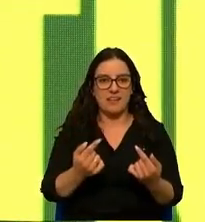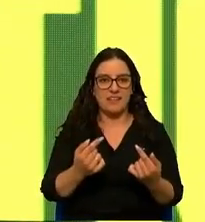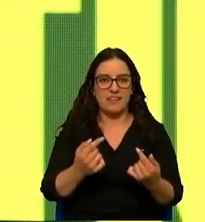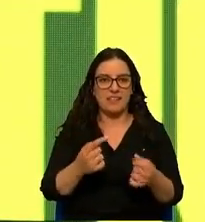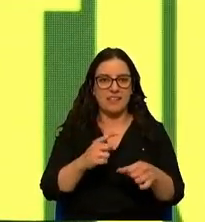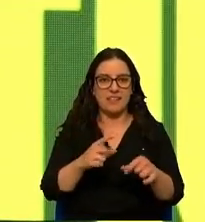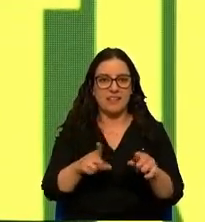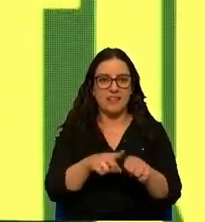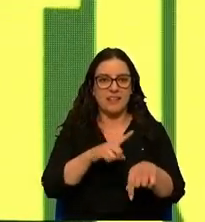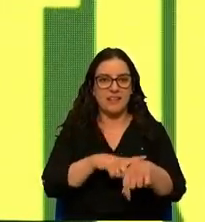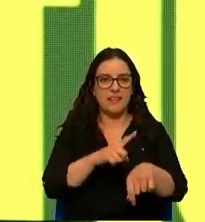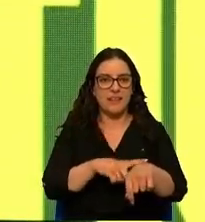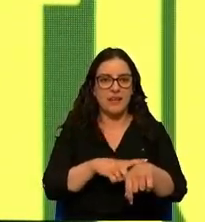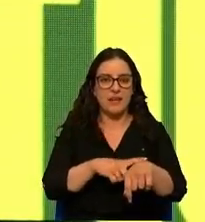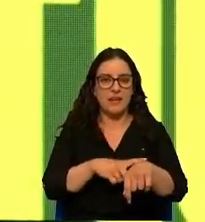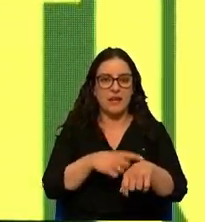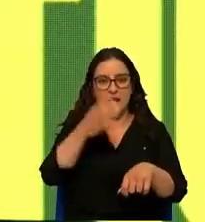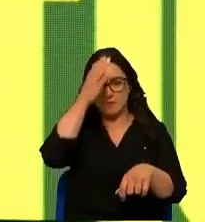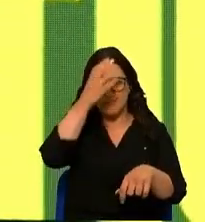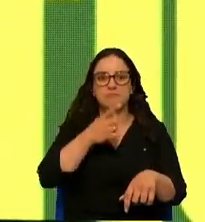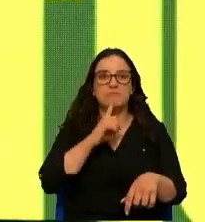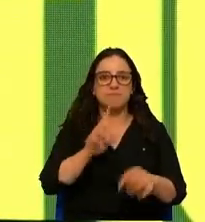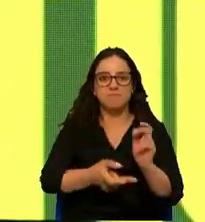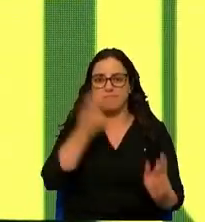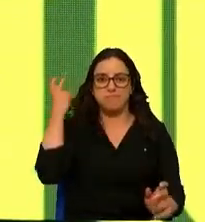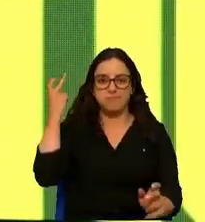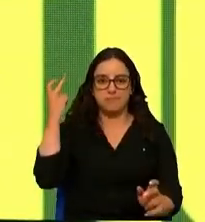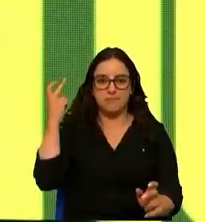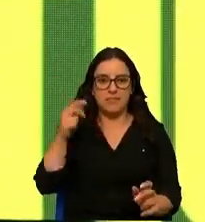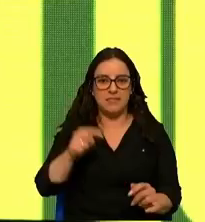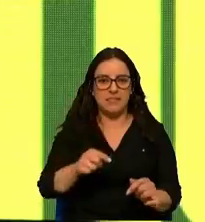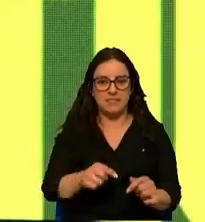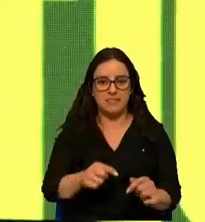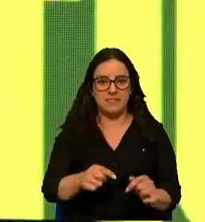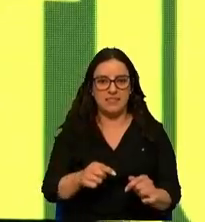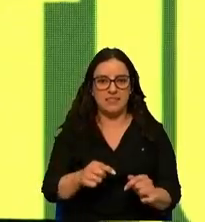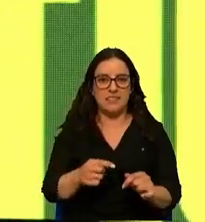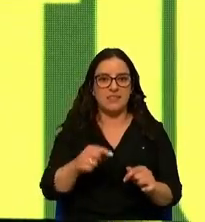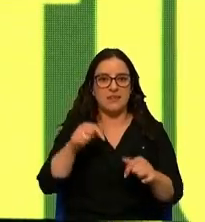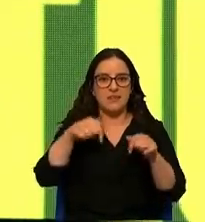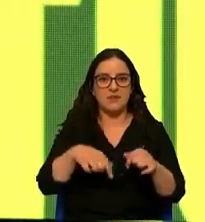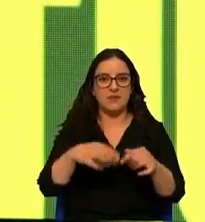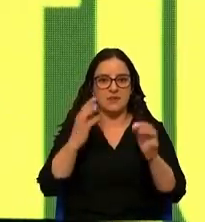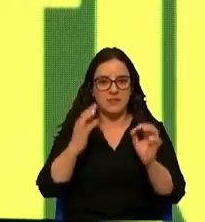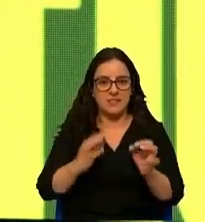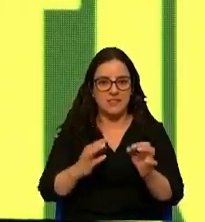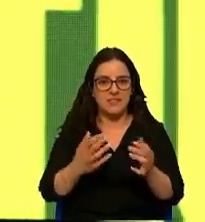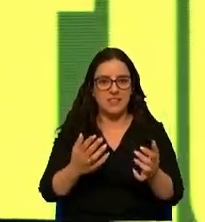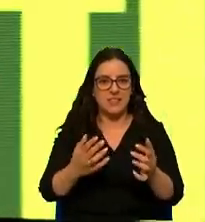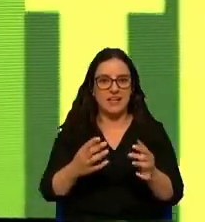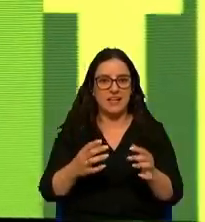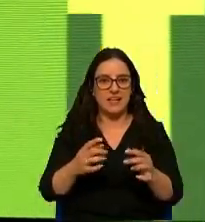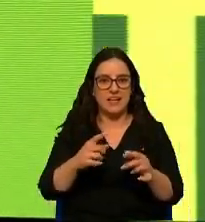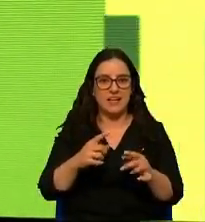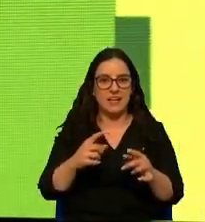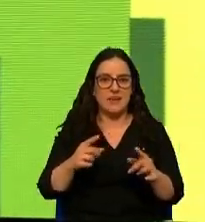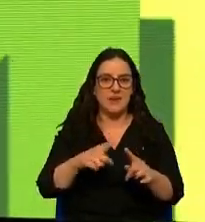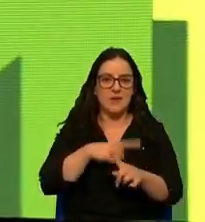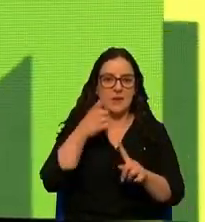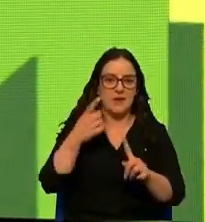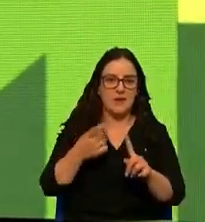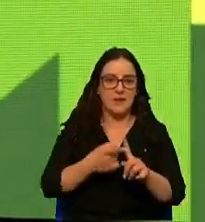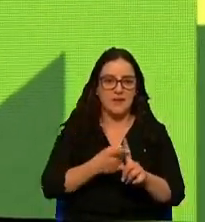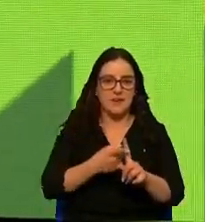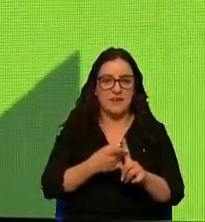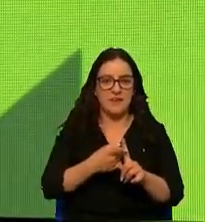time with AI happens so quickly, right? So today I'm sure that we have like probably a year of advancements in